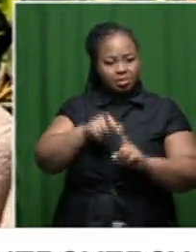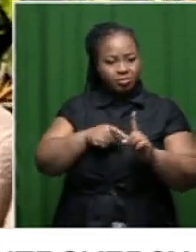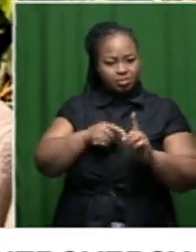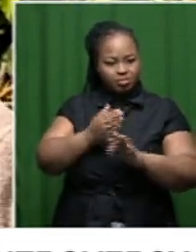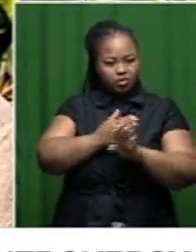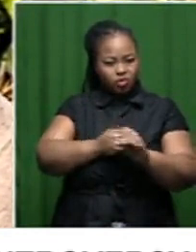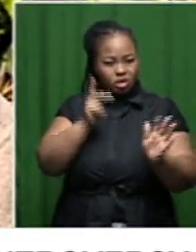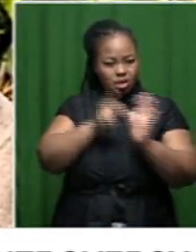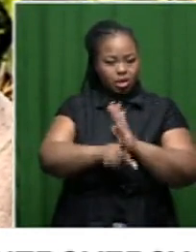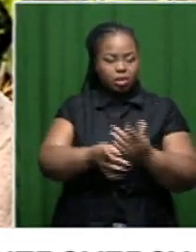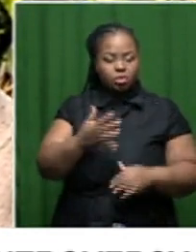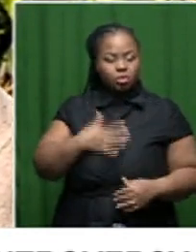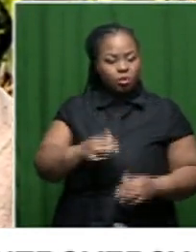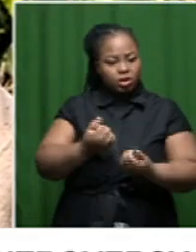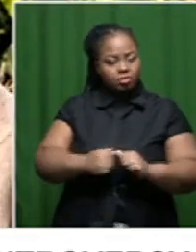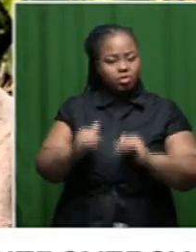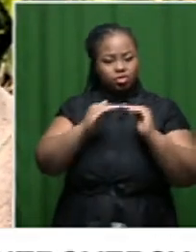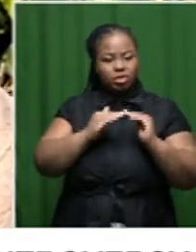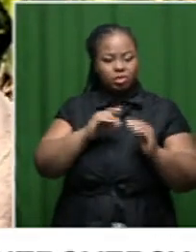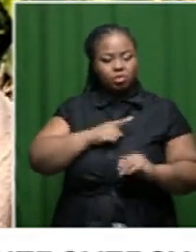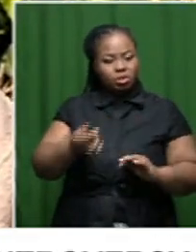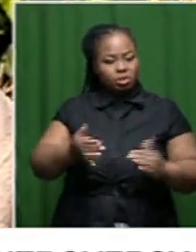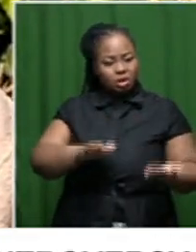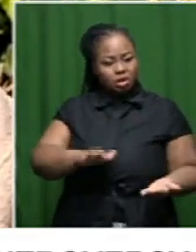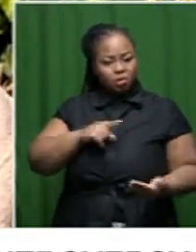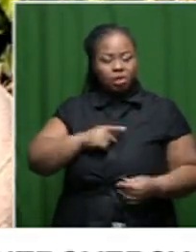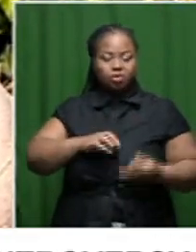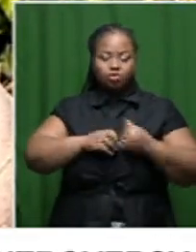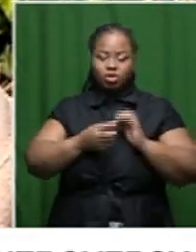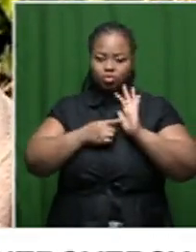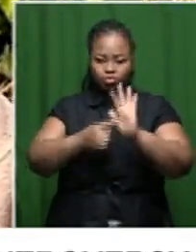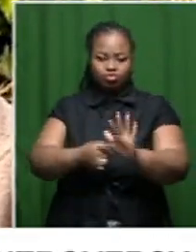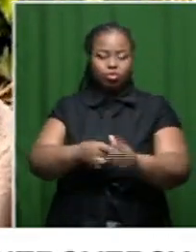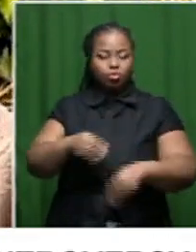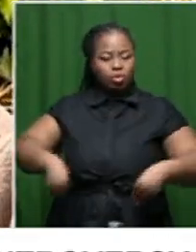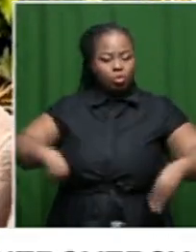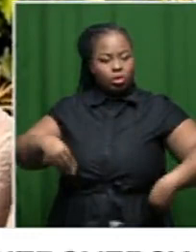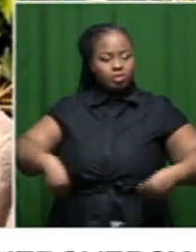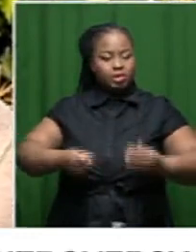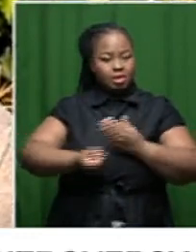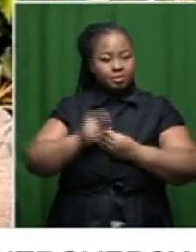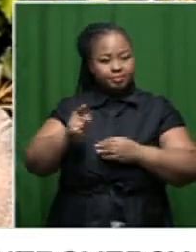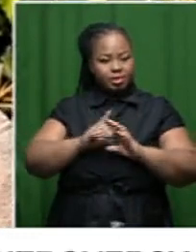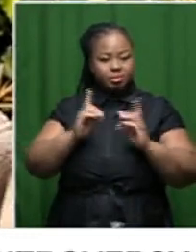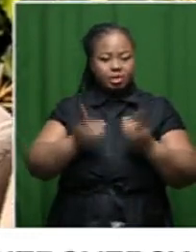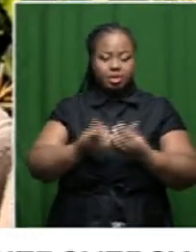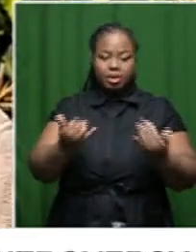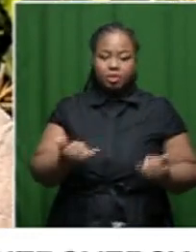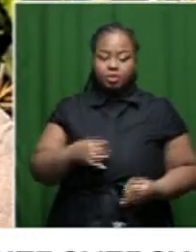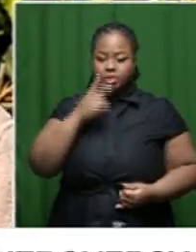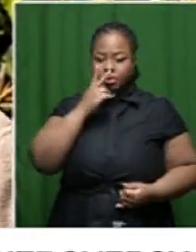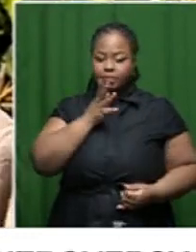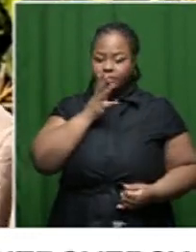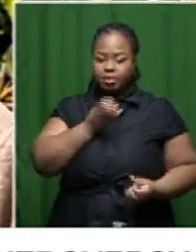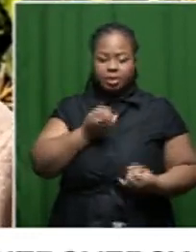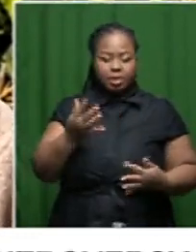health official, made. We need justice for Babita. You know, she died because she was trying to uncover the corruption at this department. Now we see that there's